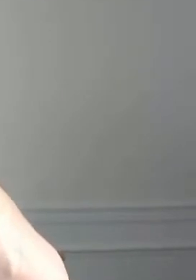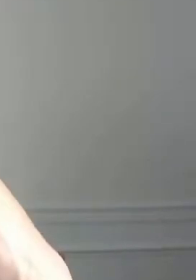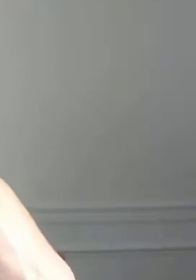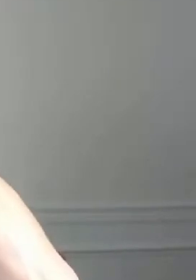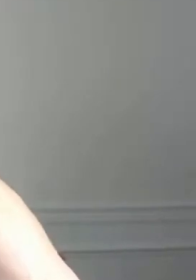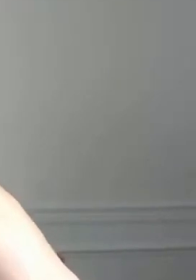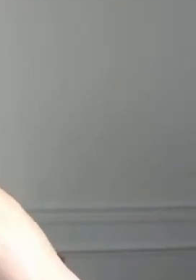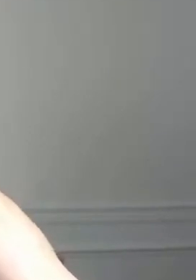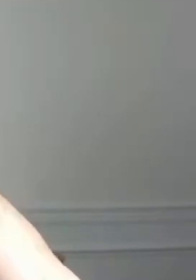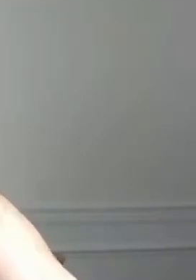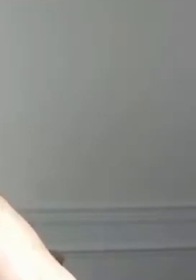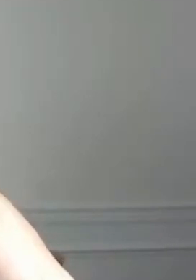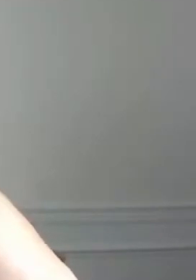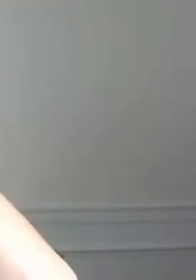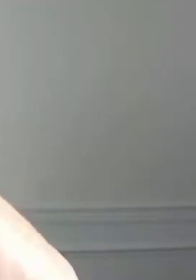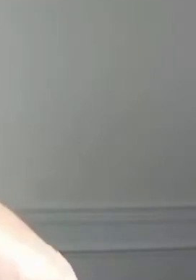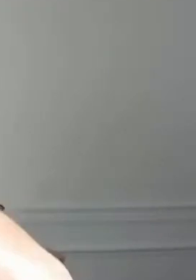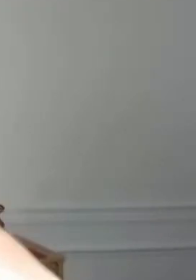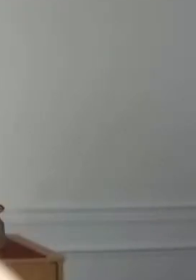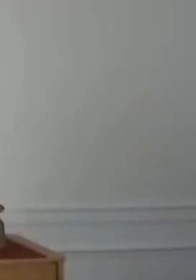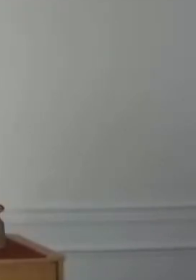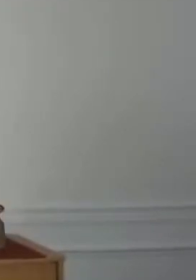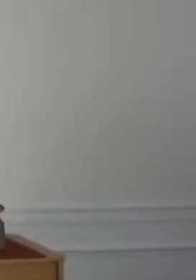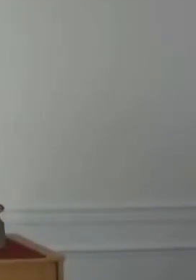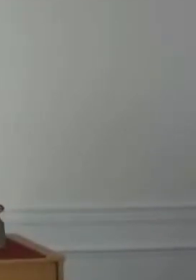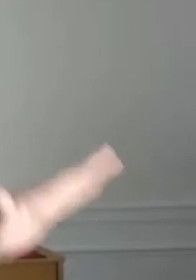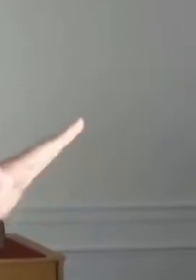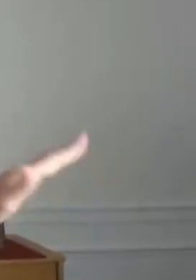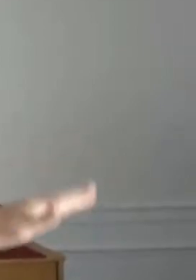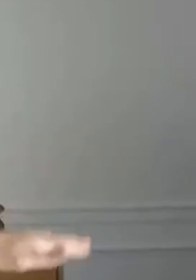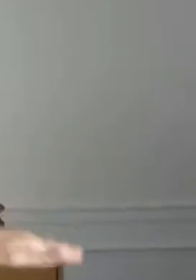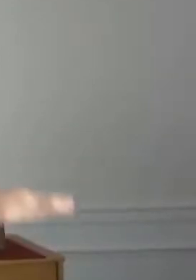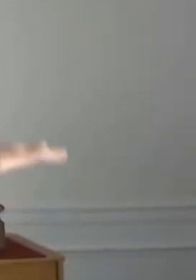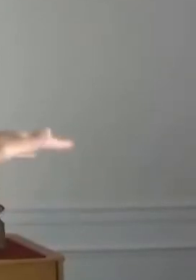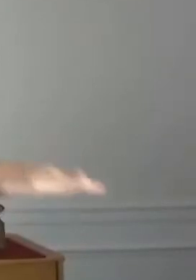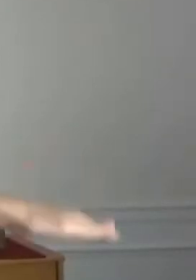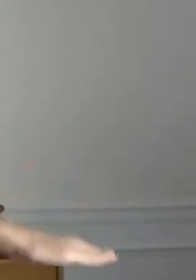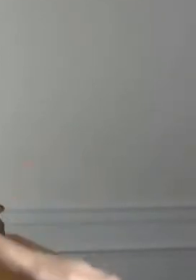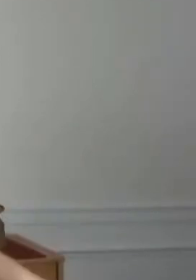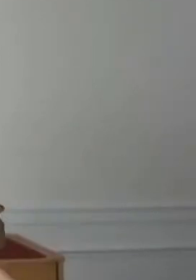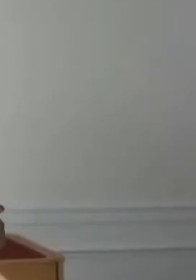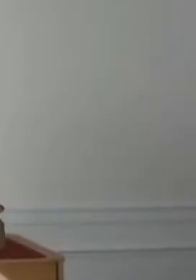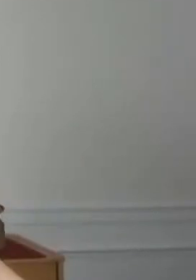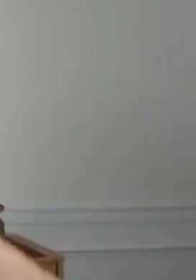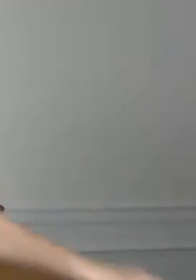At least the beaches are open so they're not scared of the fourth wave.